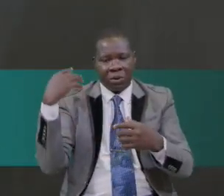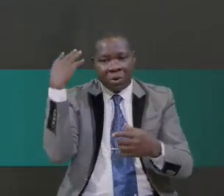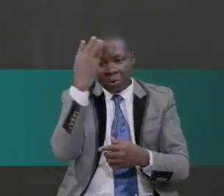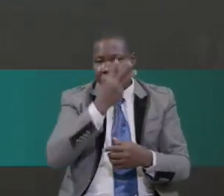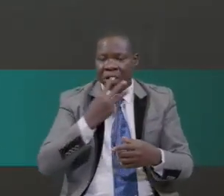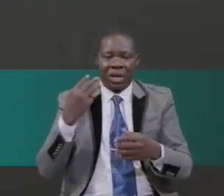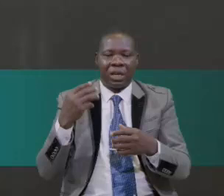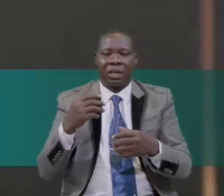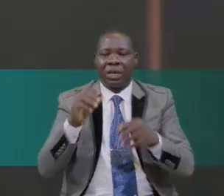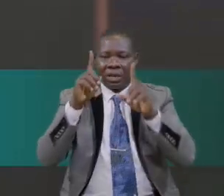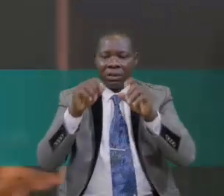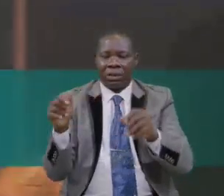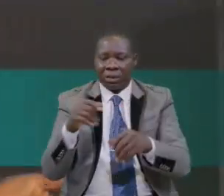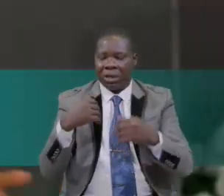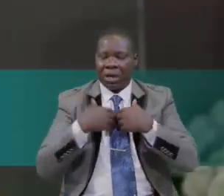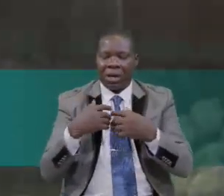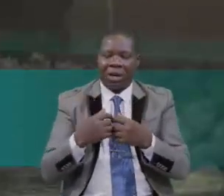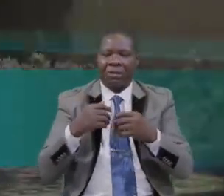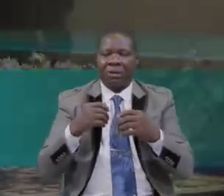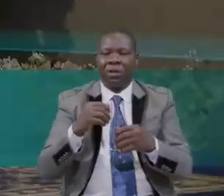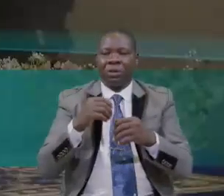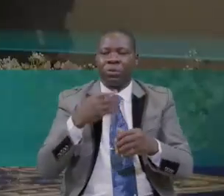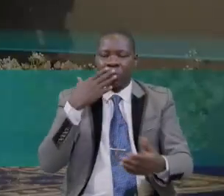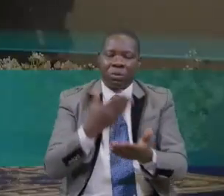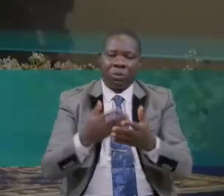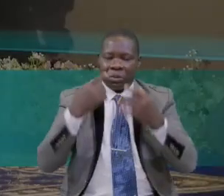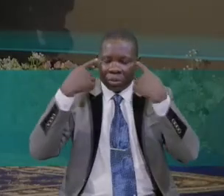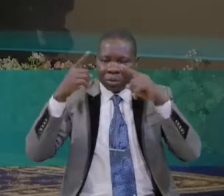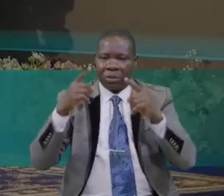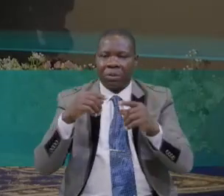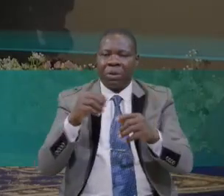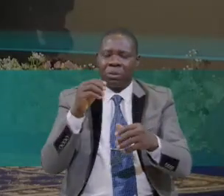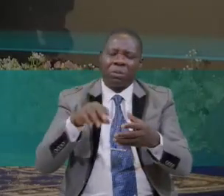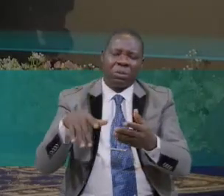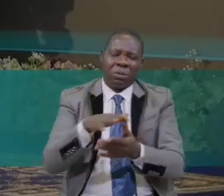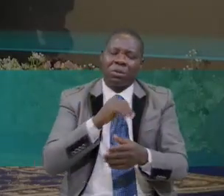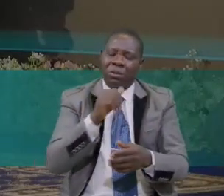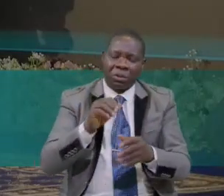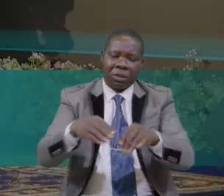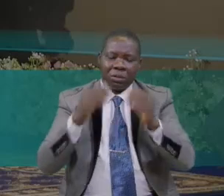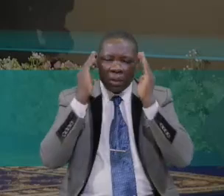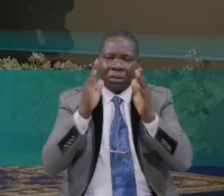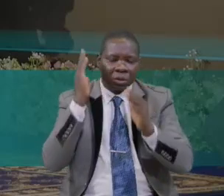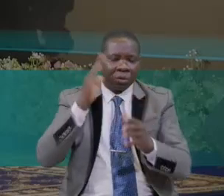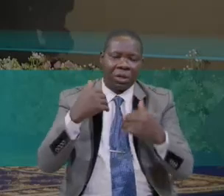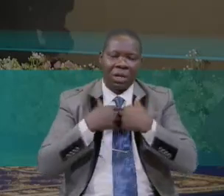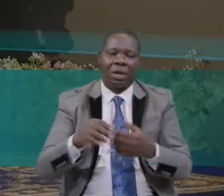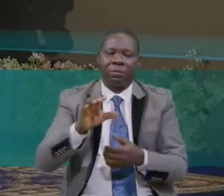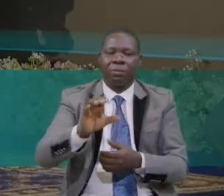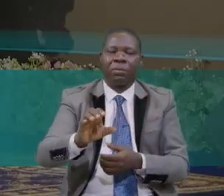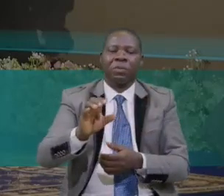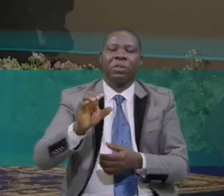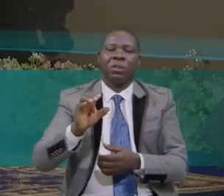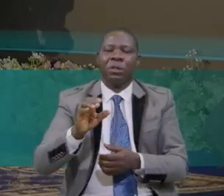of them who are not paying much attention will get credit. And I did it with all my heart. And then I went to university, I became